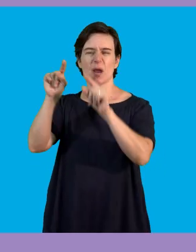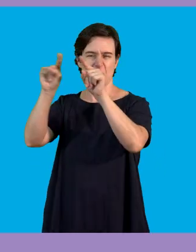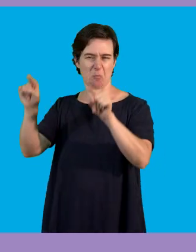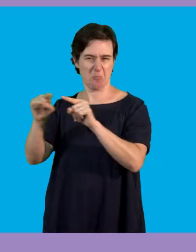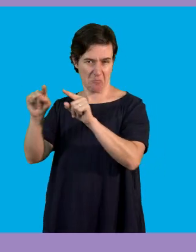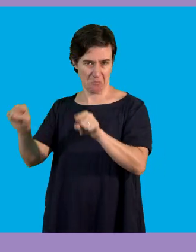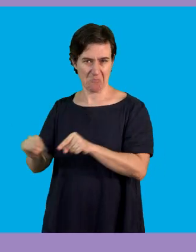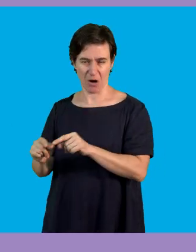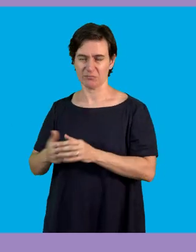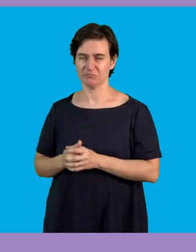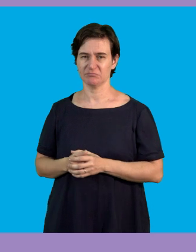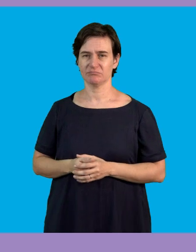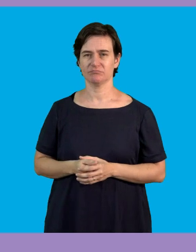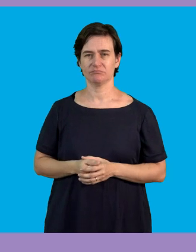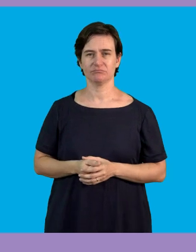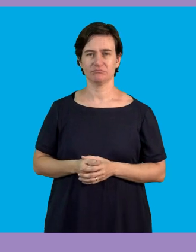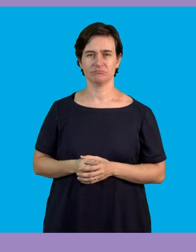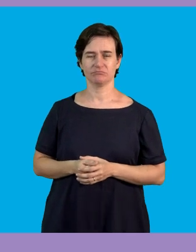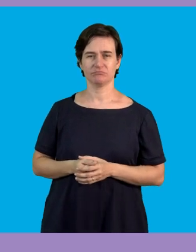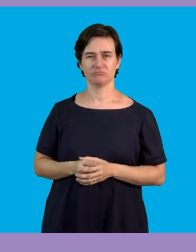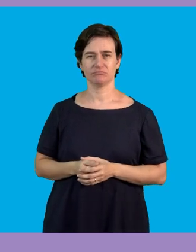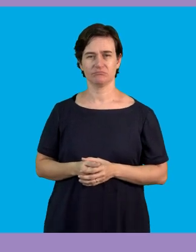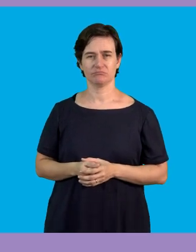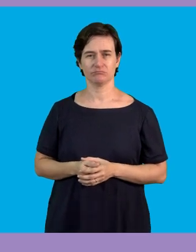red boxes that are